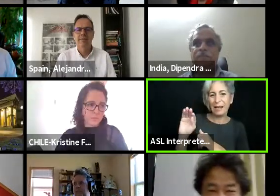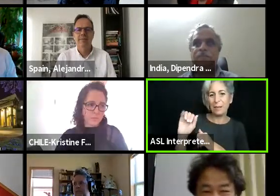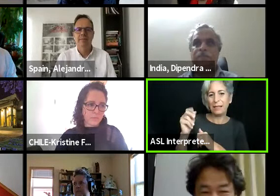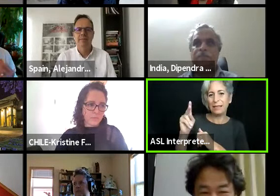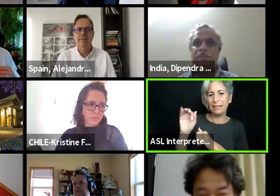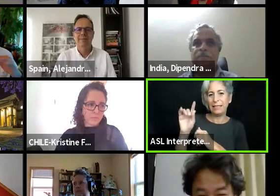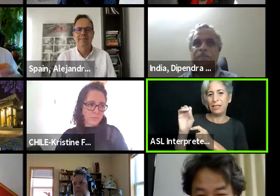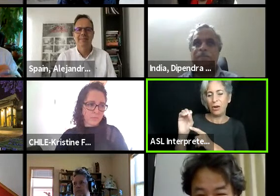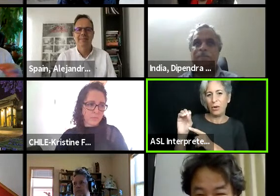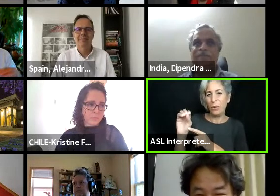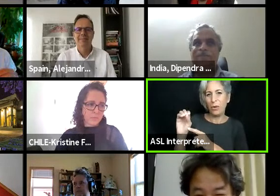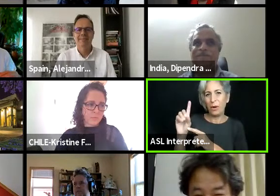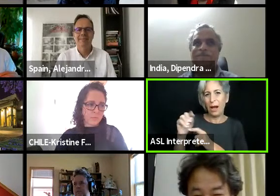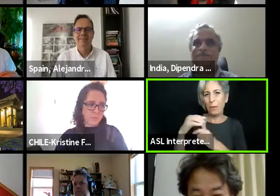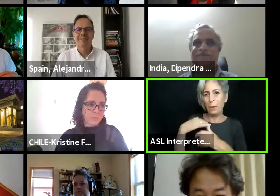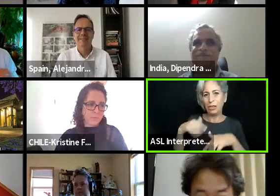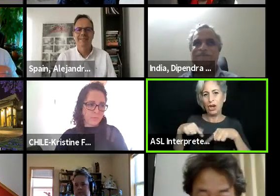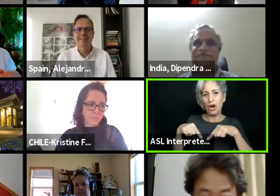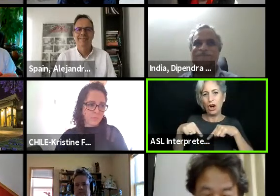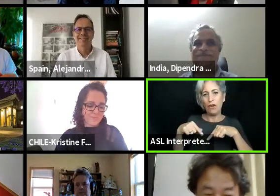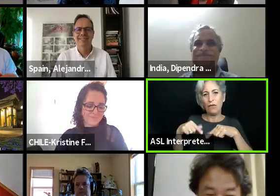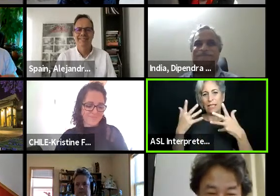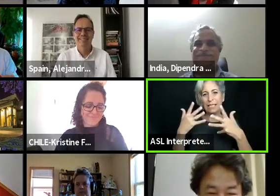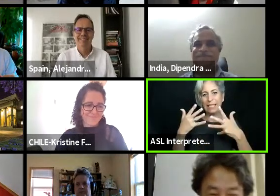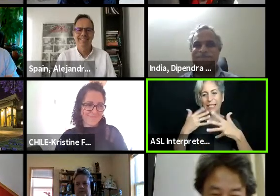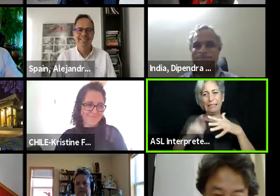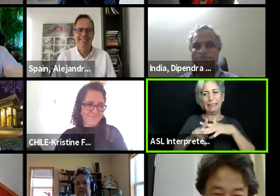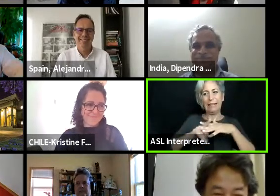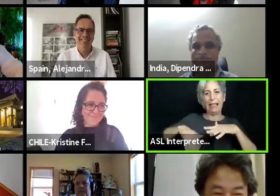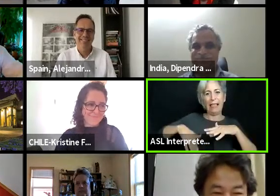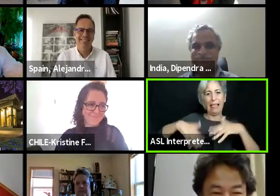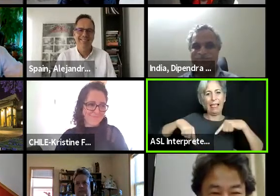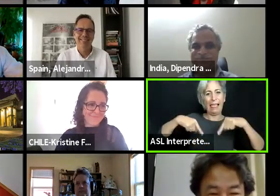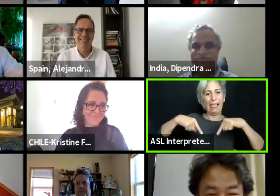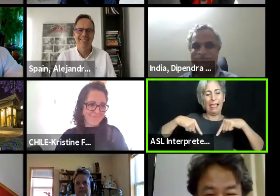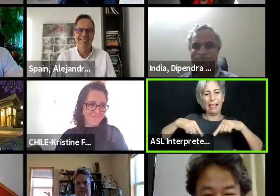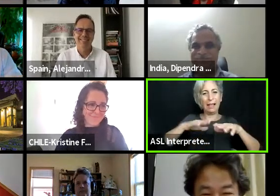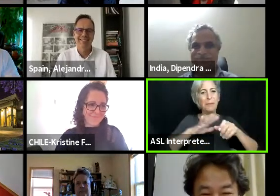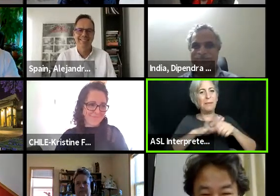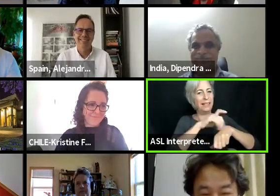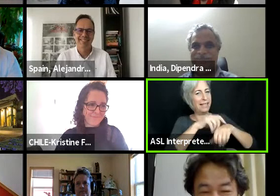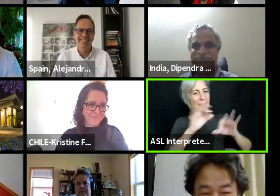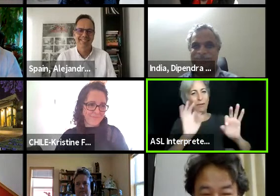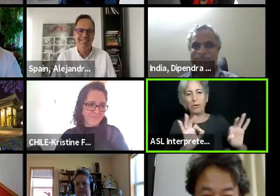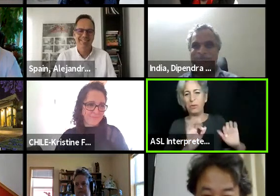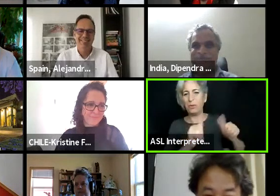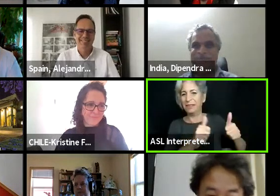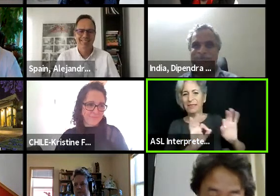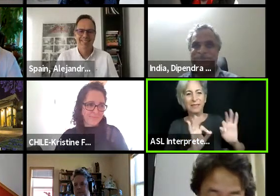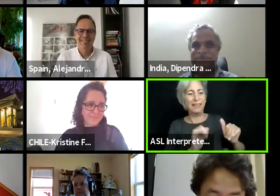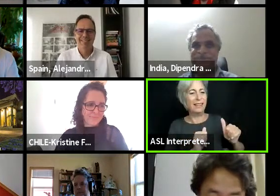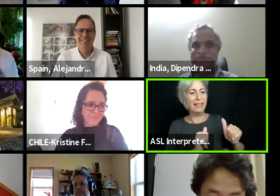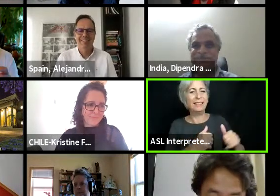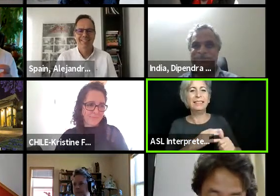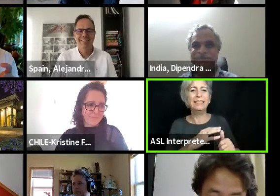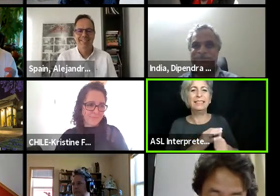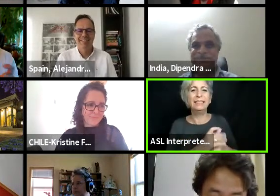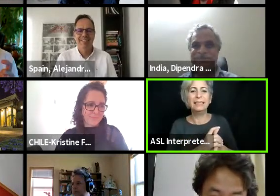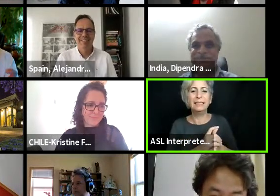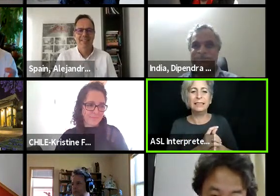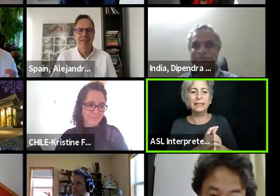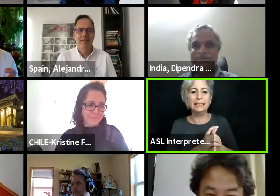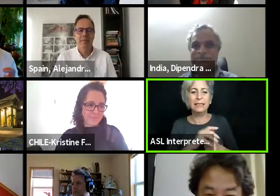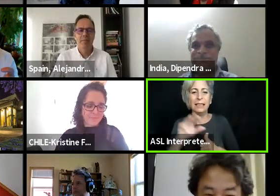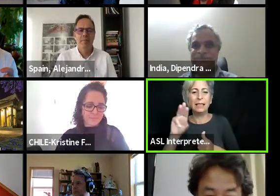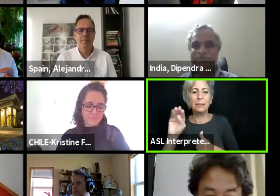welcome. Nice. You had me a little nervous. Not too bad. Sorry. No, you still have plenty of time. Yeah. Can you